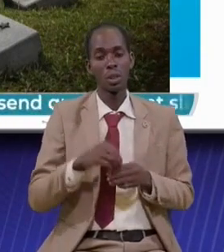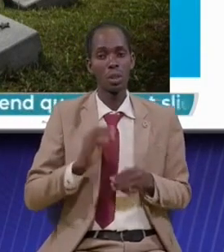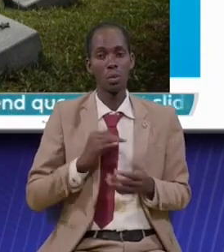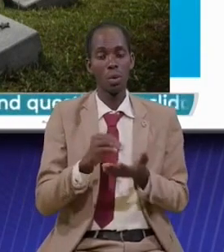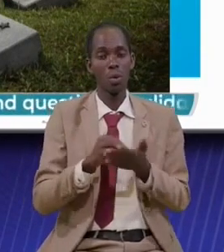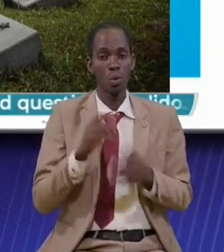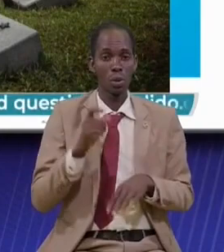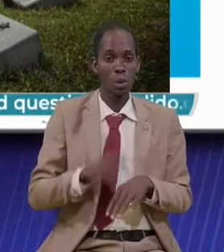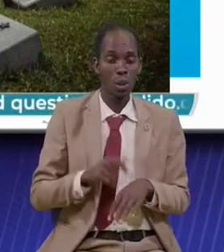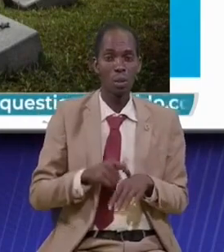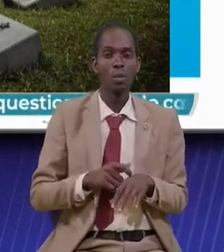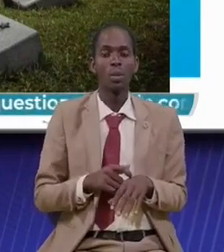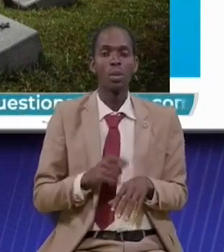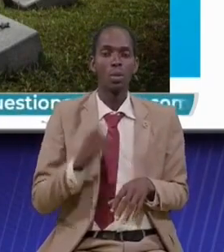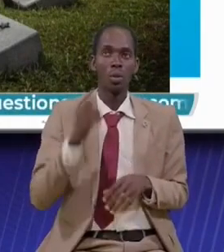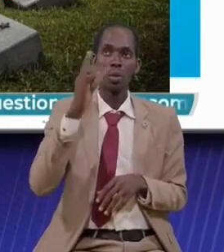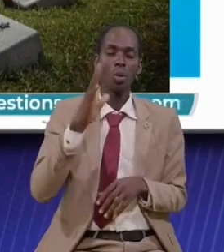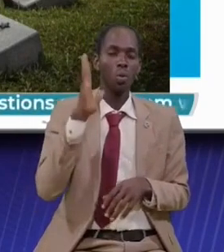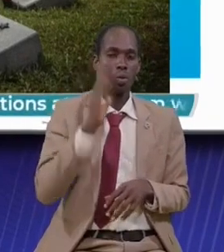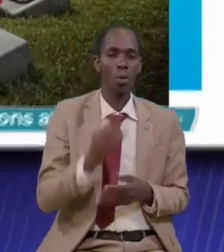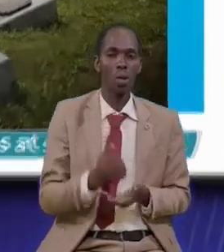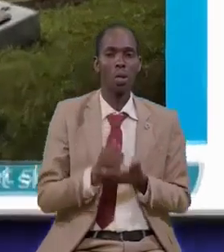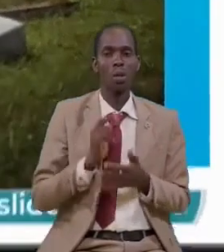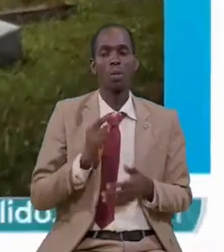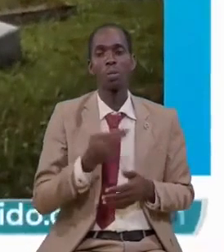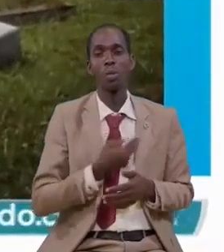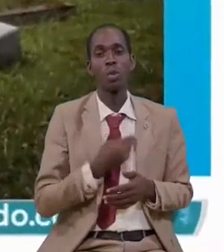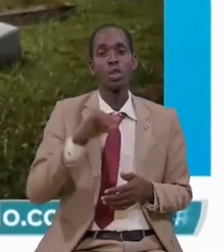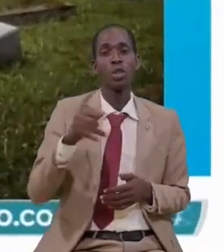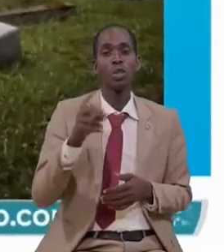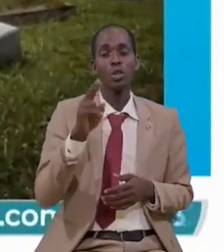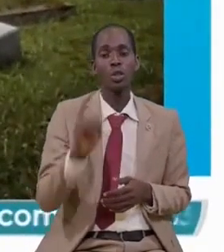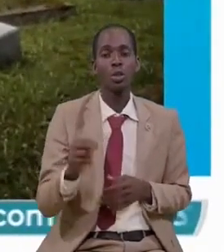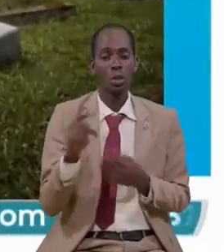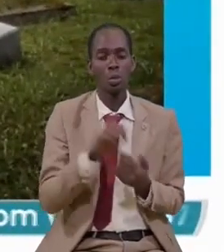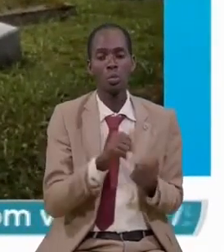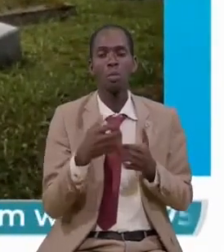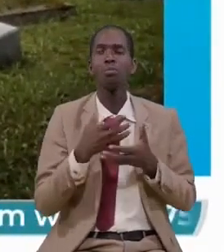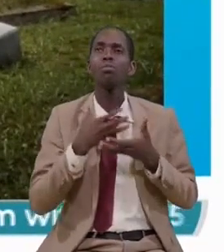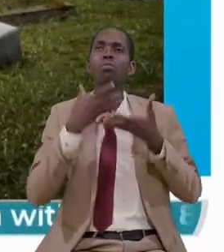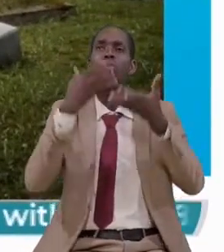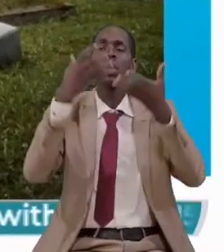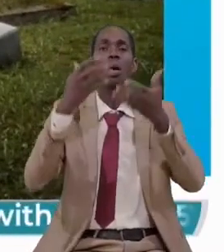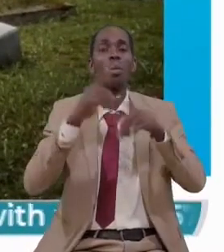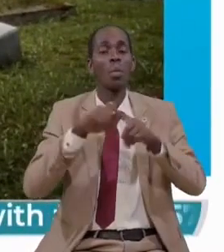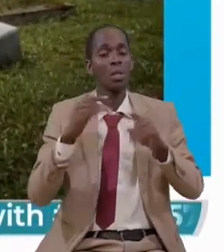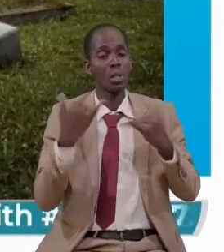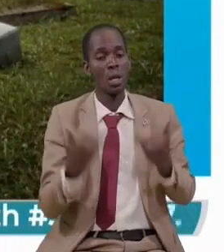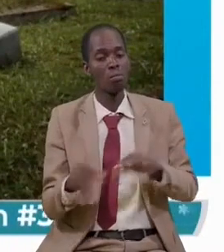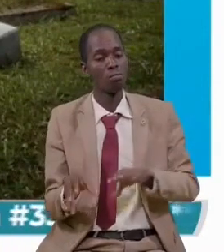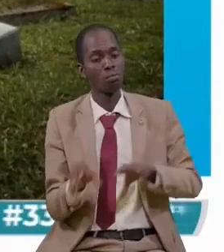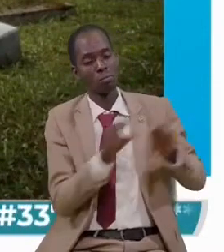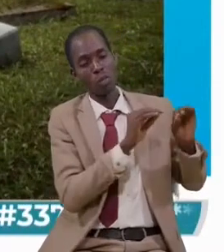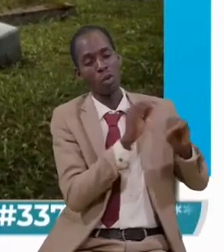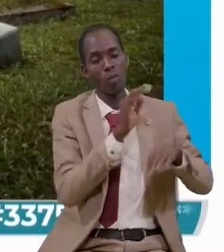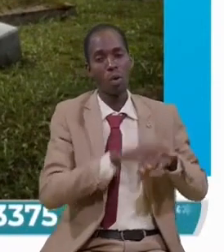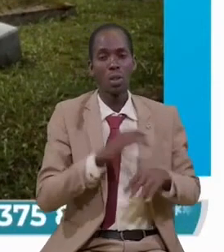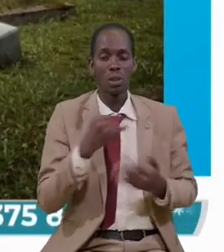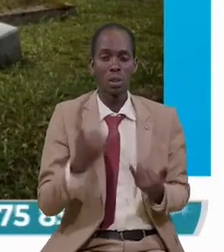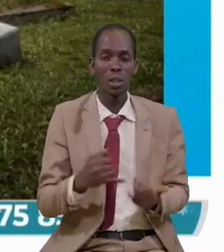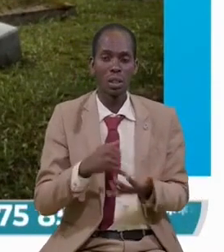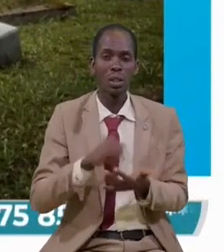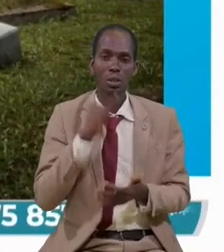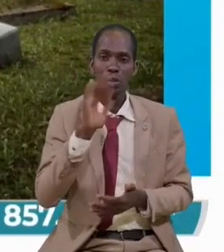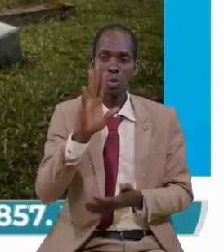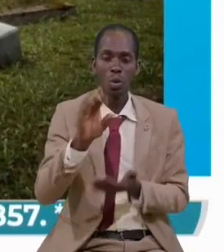John the Baptist has screamed, he has shouted in his generation, he's gone. It's your time. It's your turn to make a